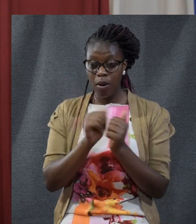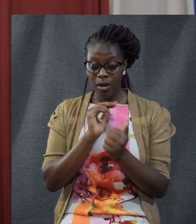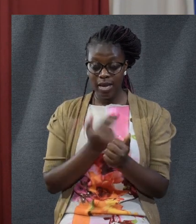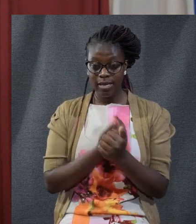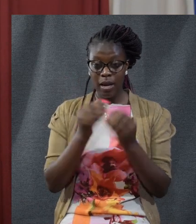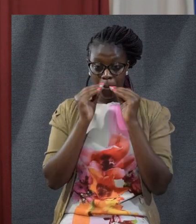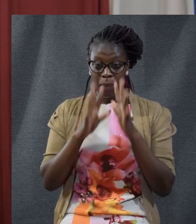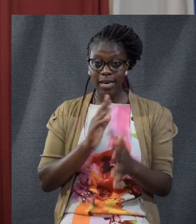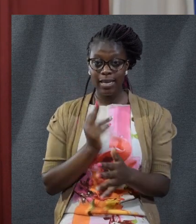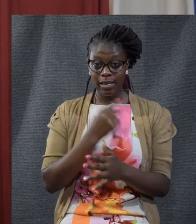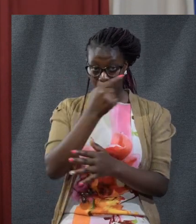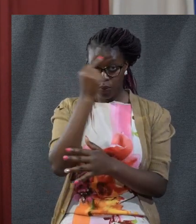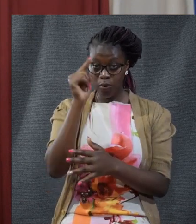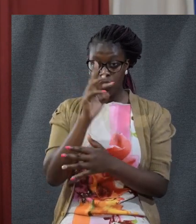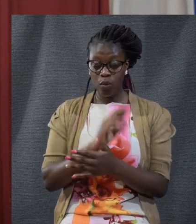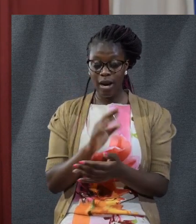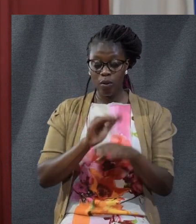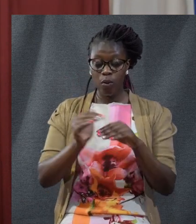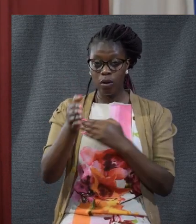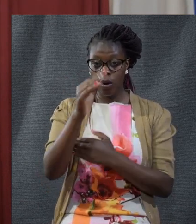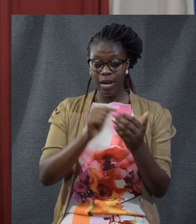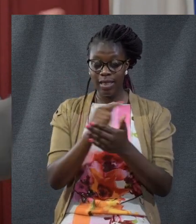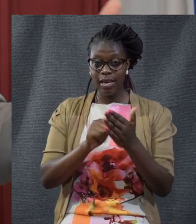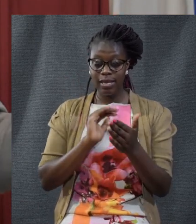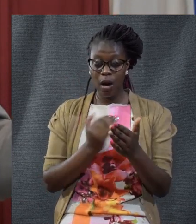us and bless us because you are a gracious God.